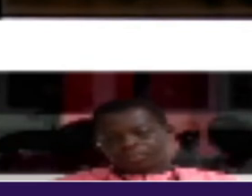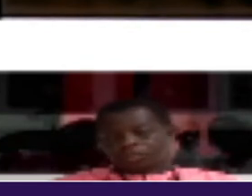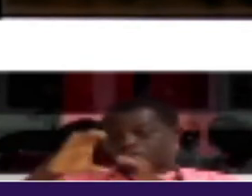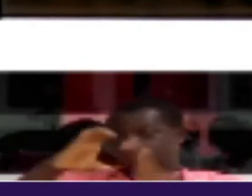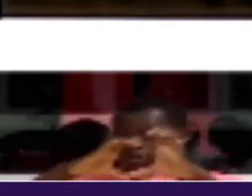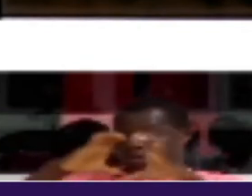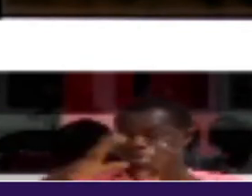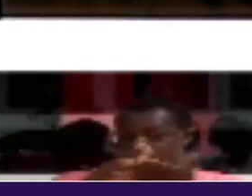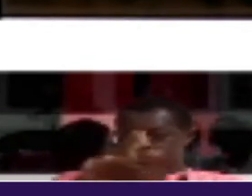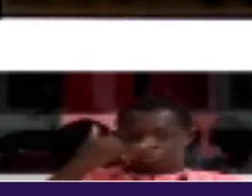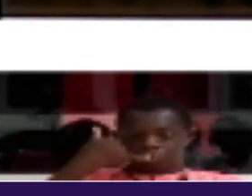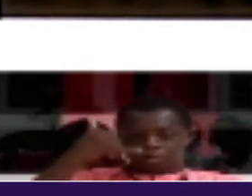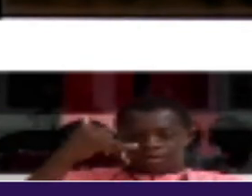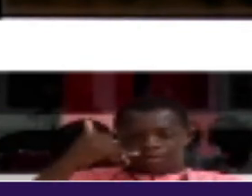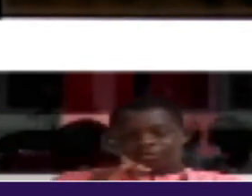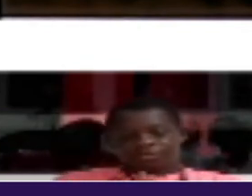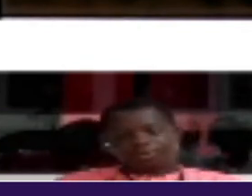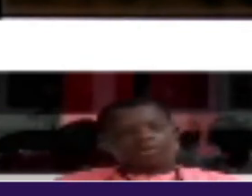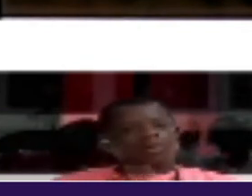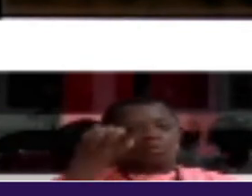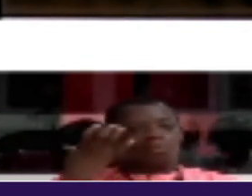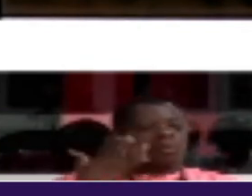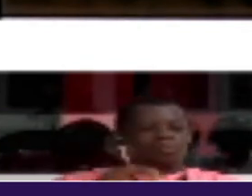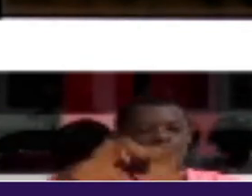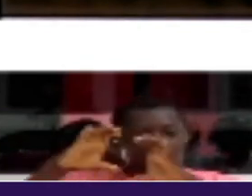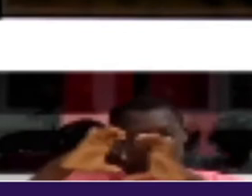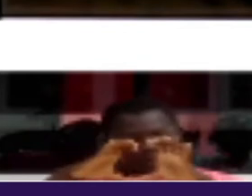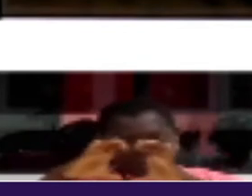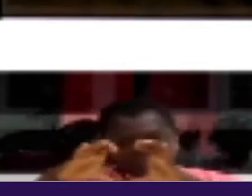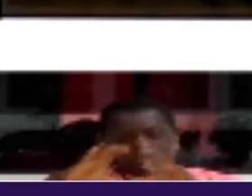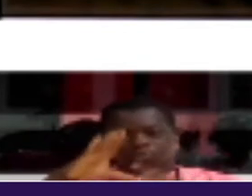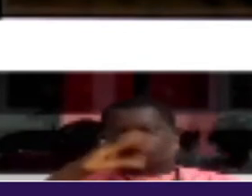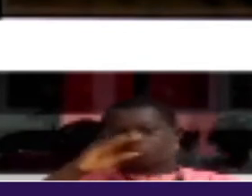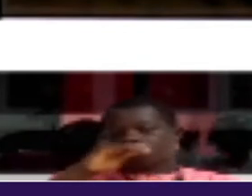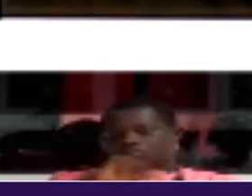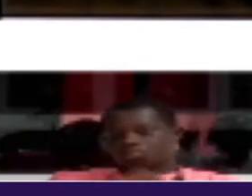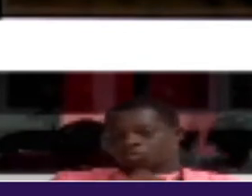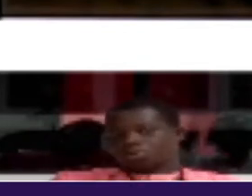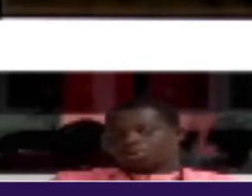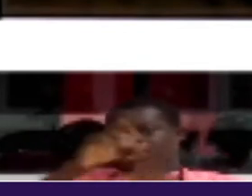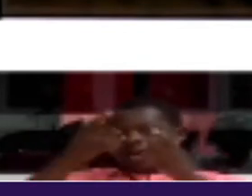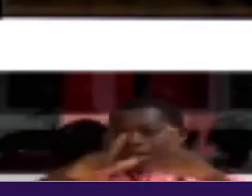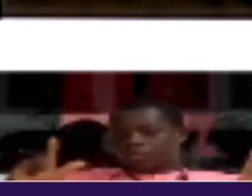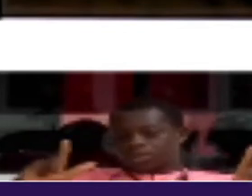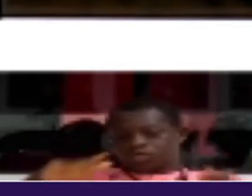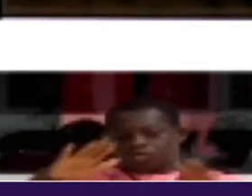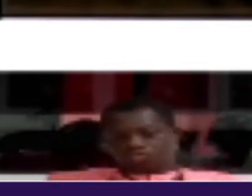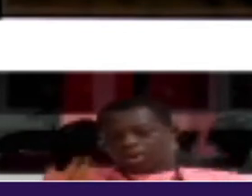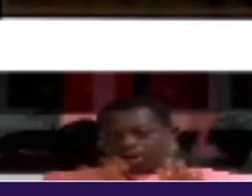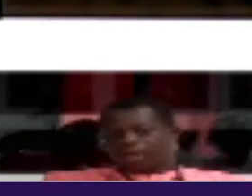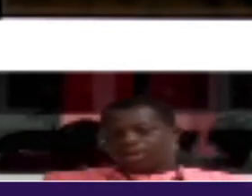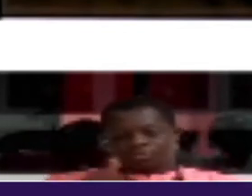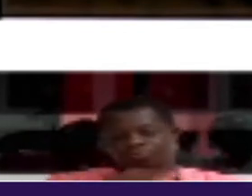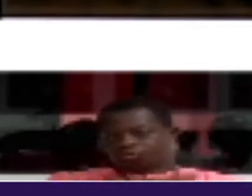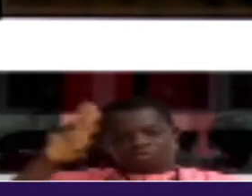He was communicating on the phone. But when he was communicating, he was speaking his native language, that is Jola. I could not hear it,